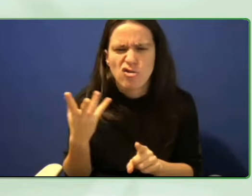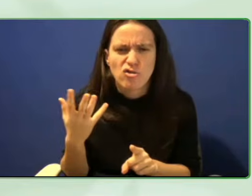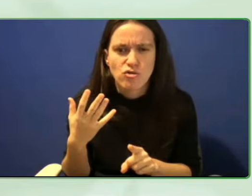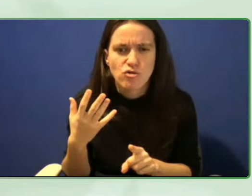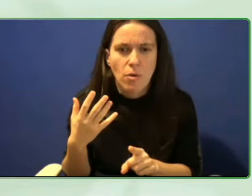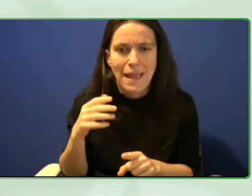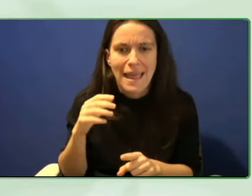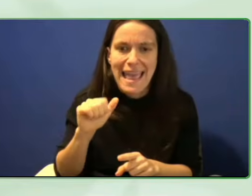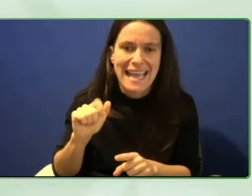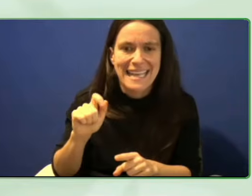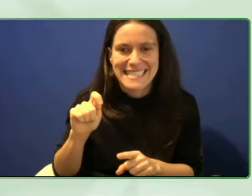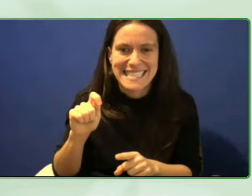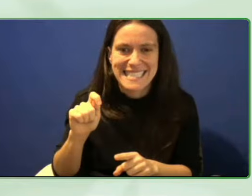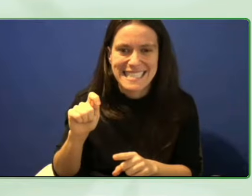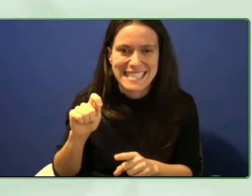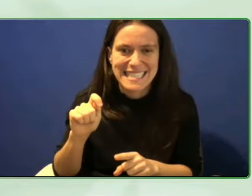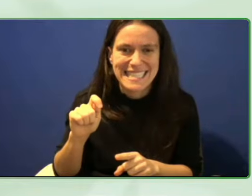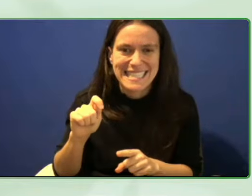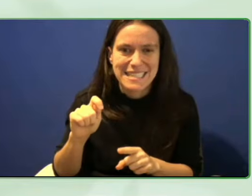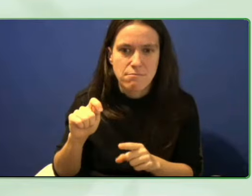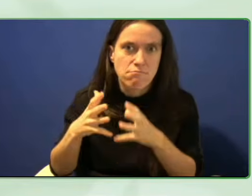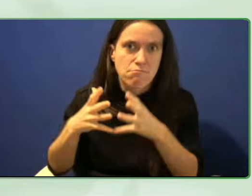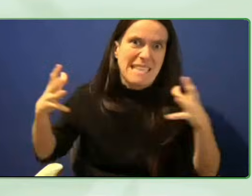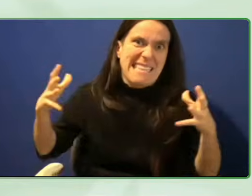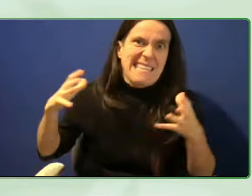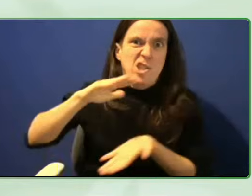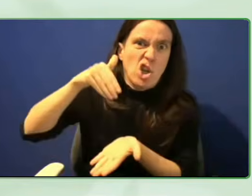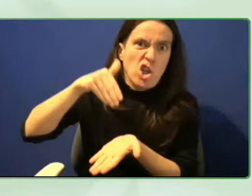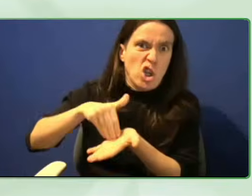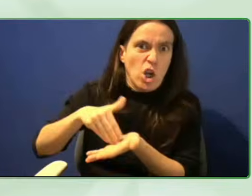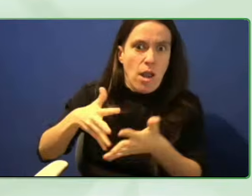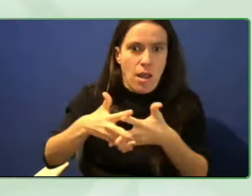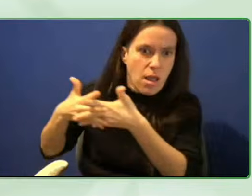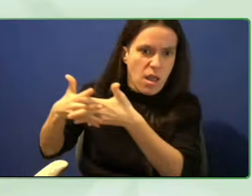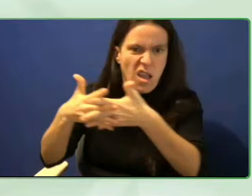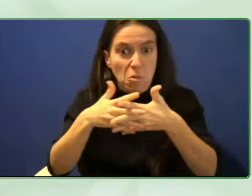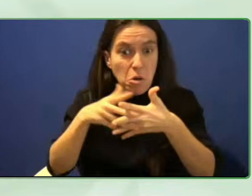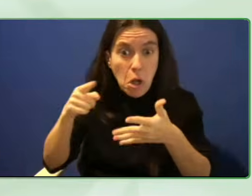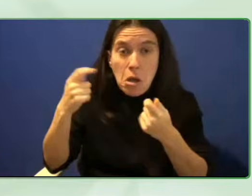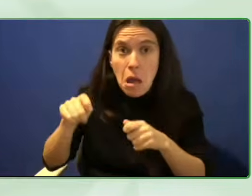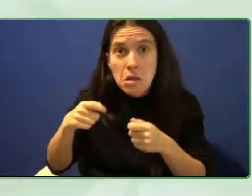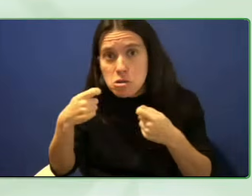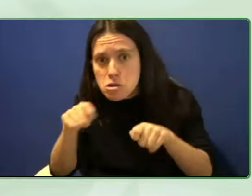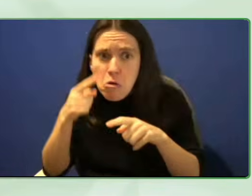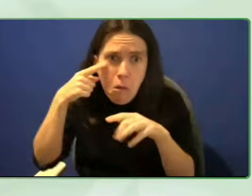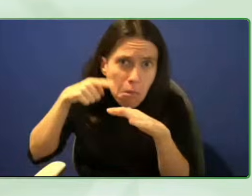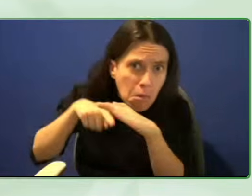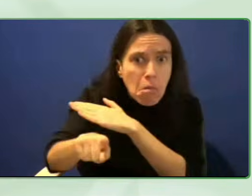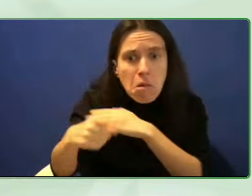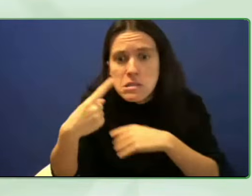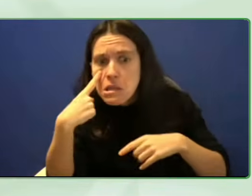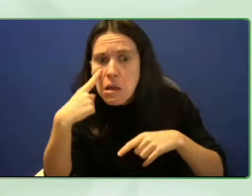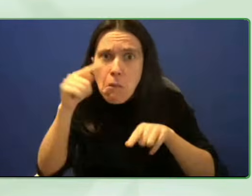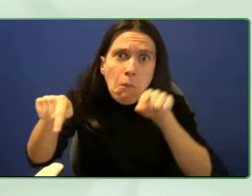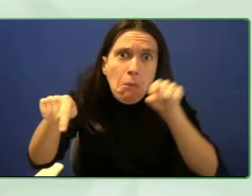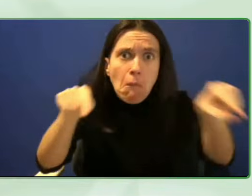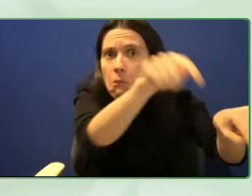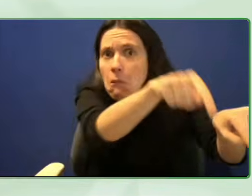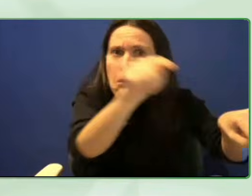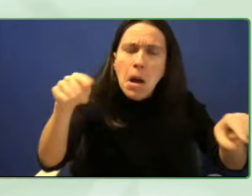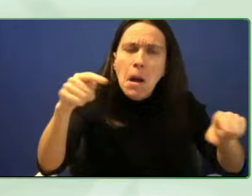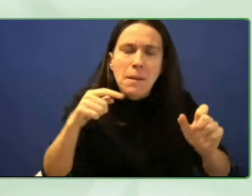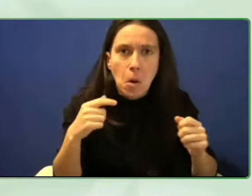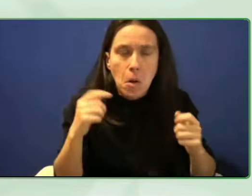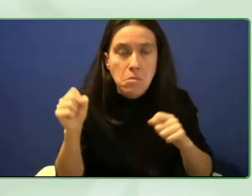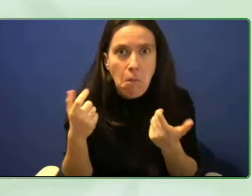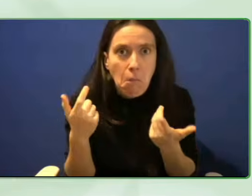US, so you can try it at those locations, and trying to kind of get into as many different places as possible so people can try it